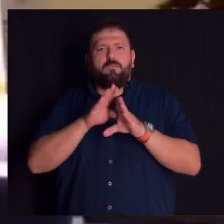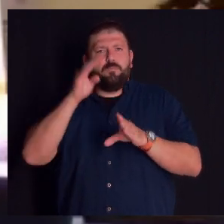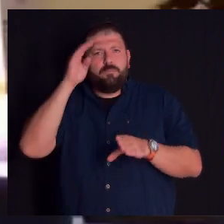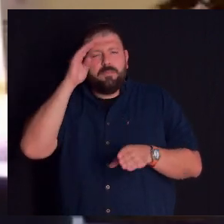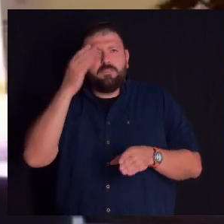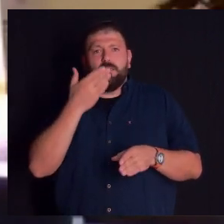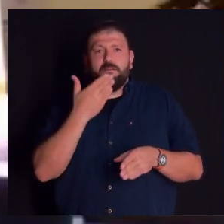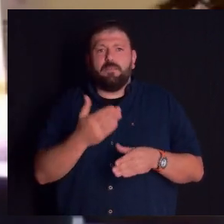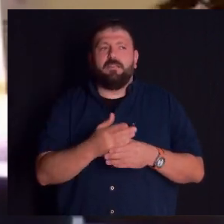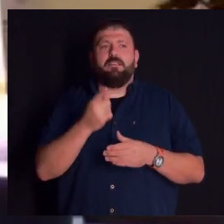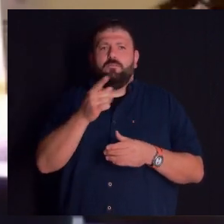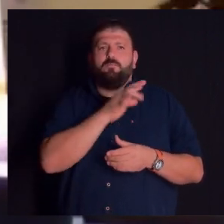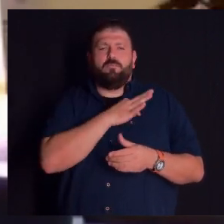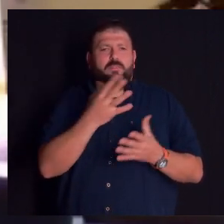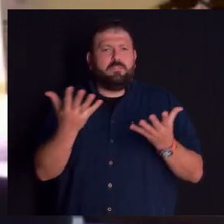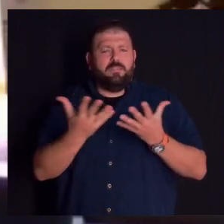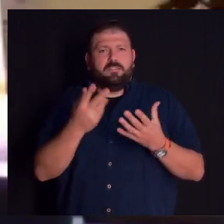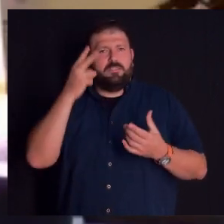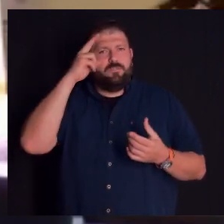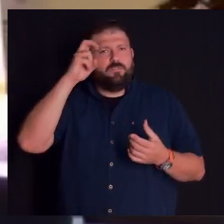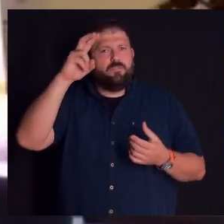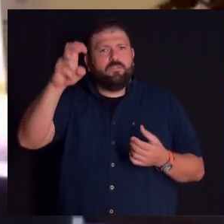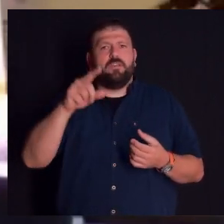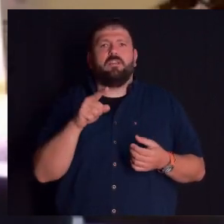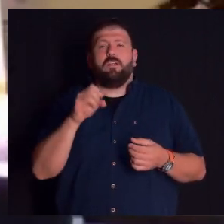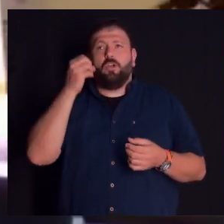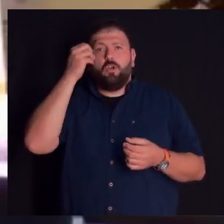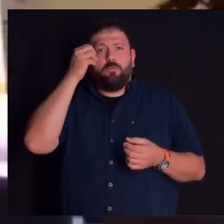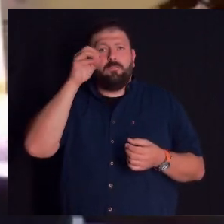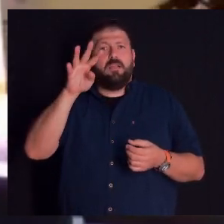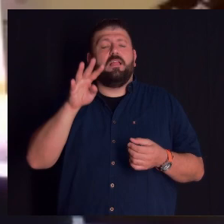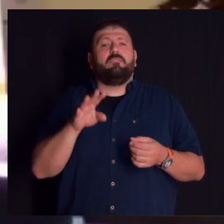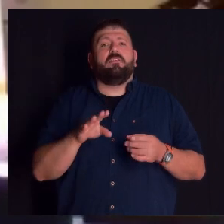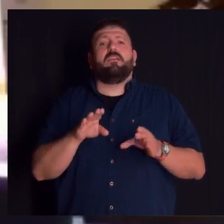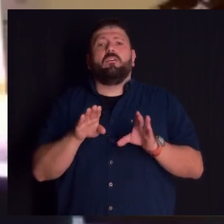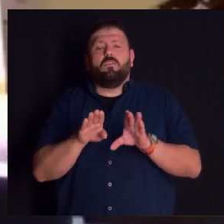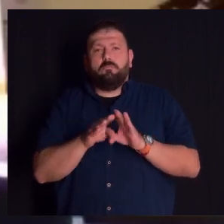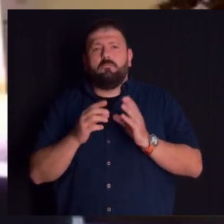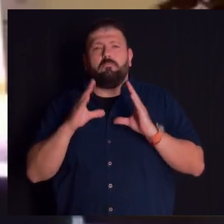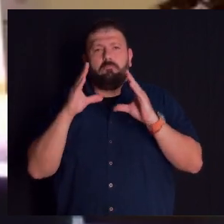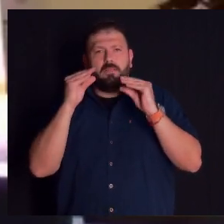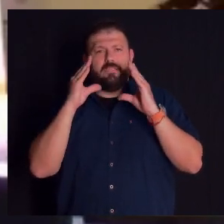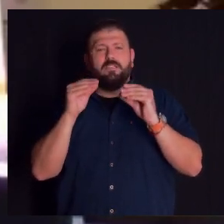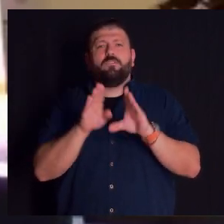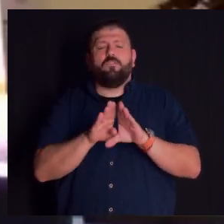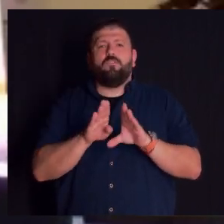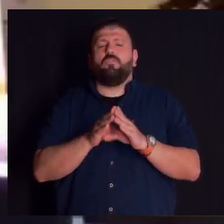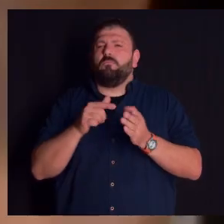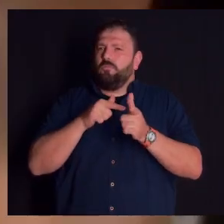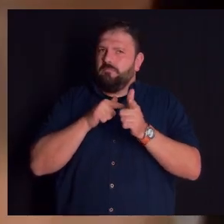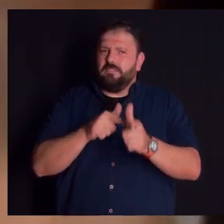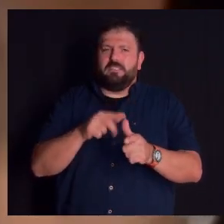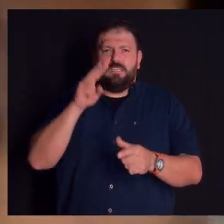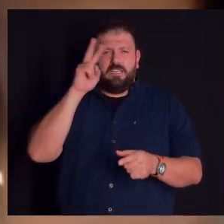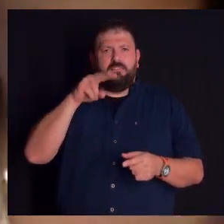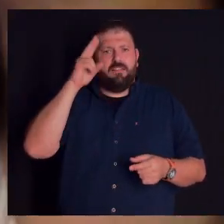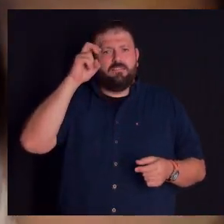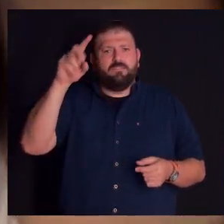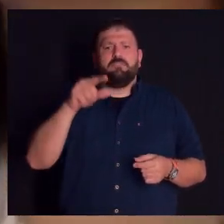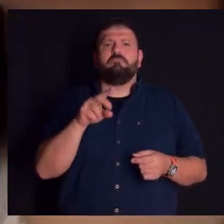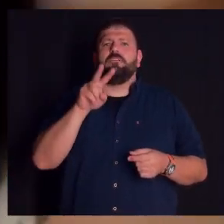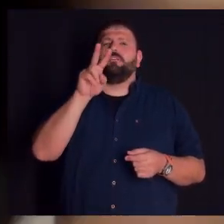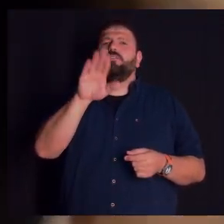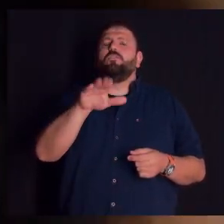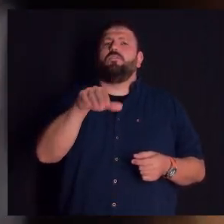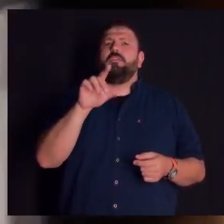your y empezar a mindset soñar. and start OmniLife a mí me dreaming. enseñó a So soñar y me again, sigue enseñando a soñar. OmniLife taught me Oye, to Félix, dream. la verdad